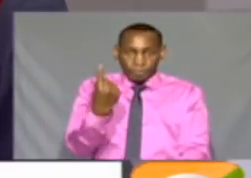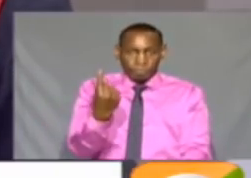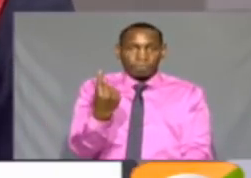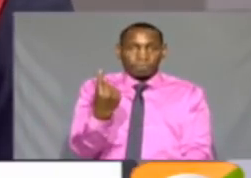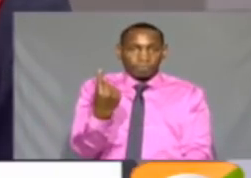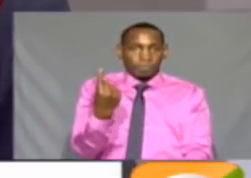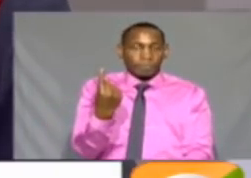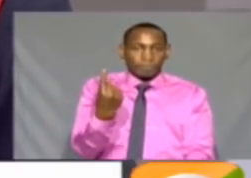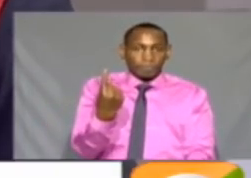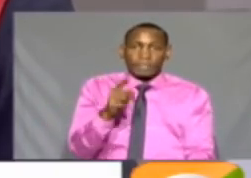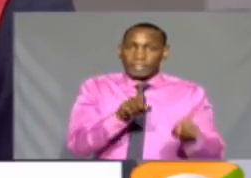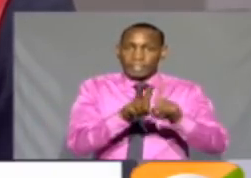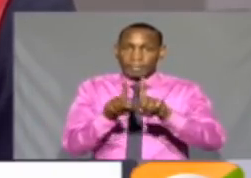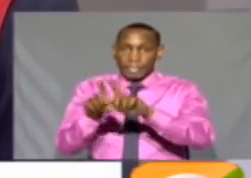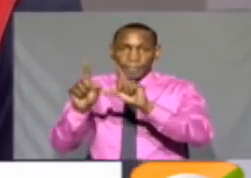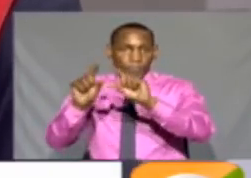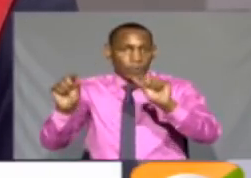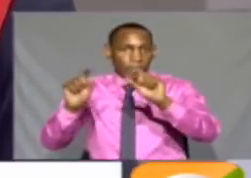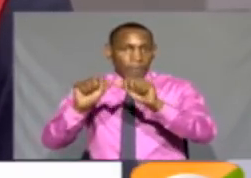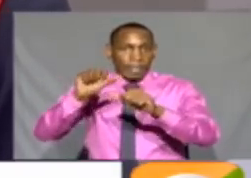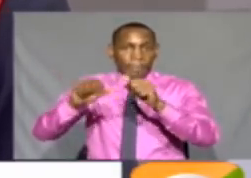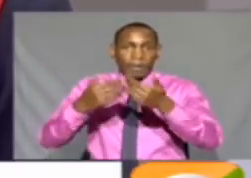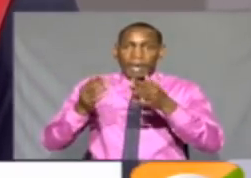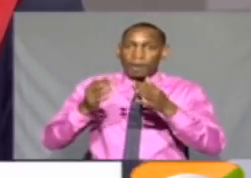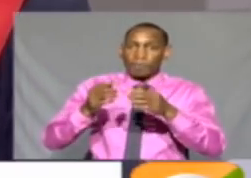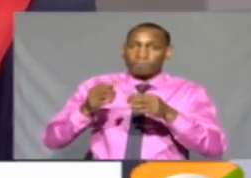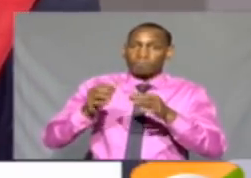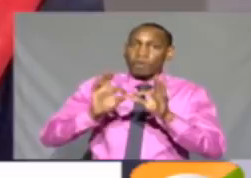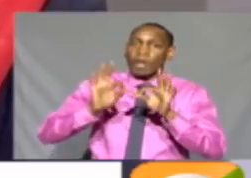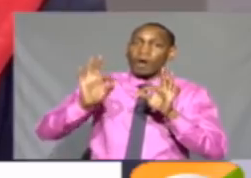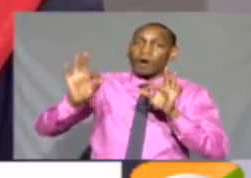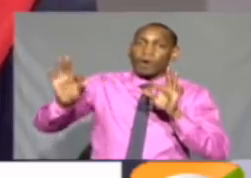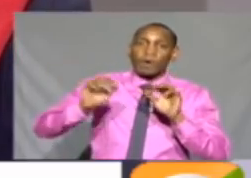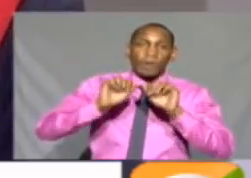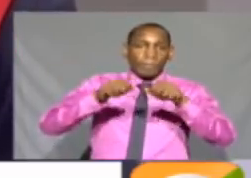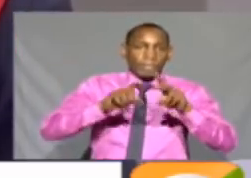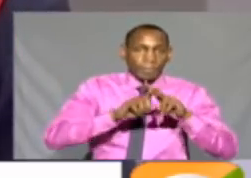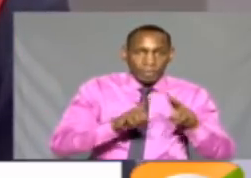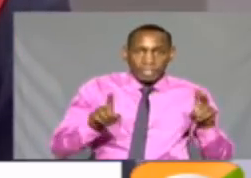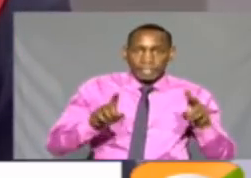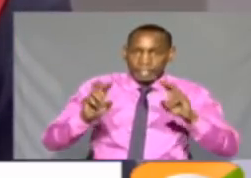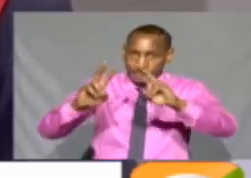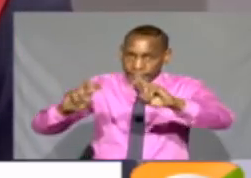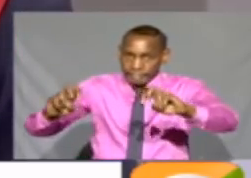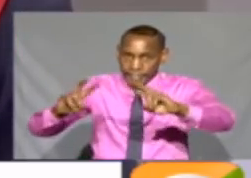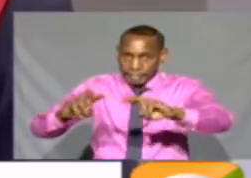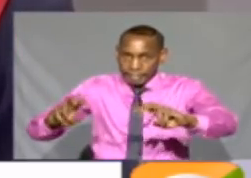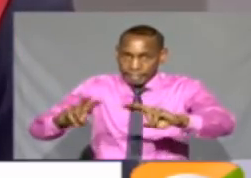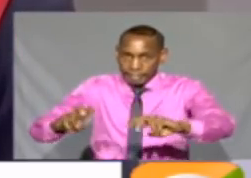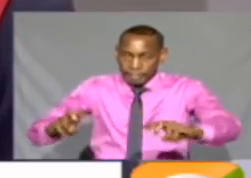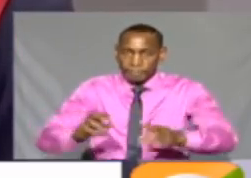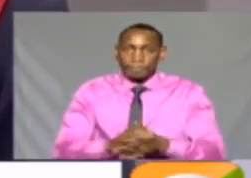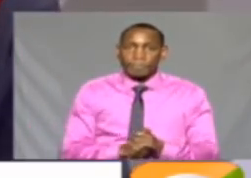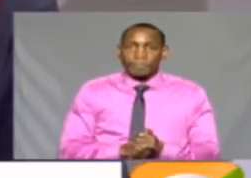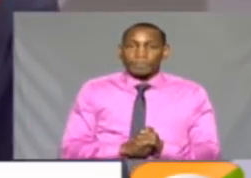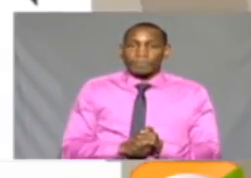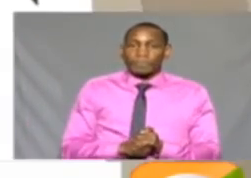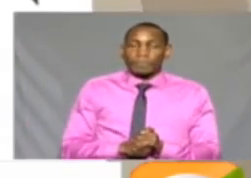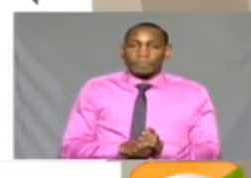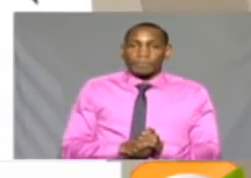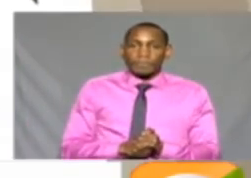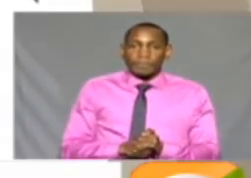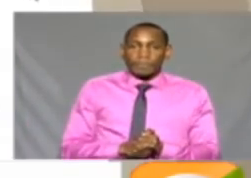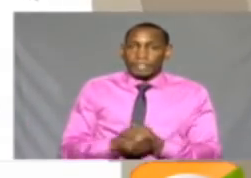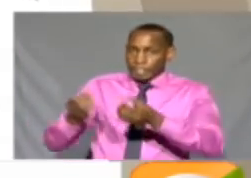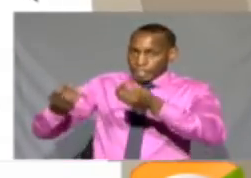And Linus, you talked about how it took so long to actually start the search effort. And